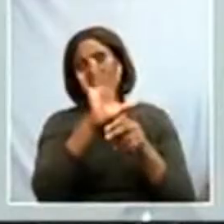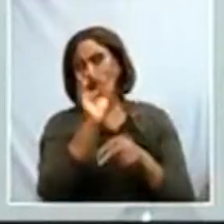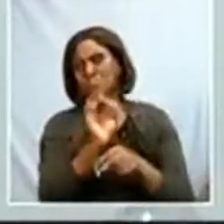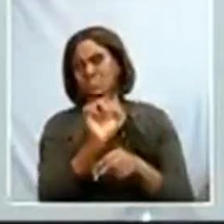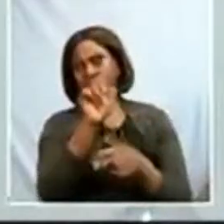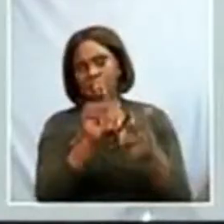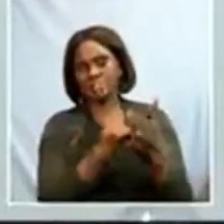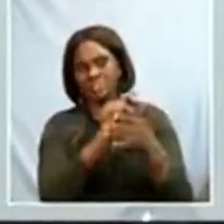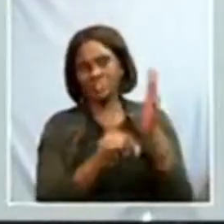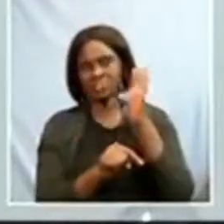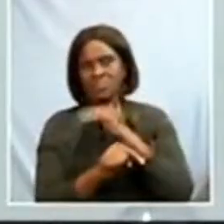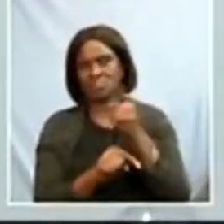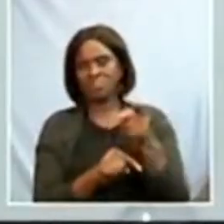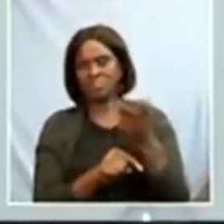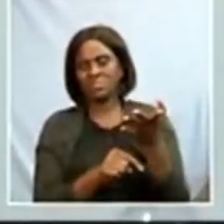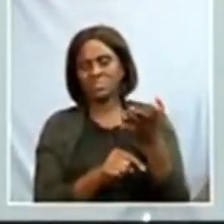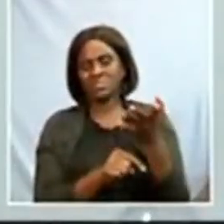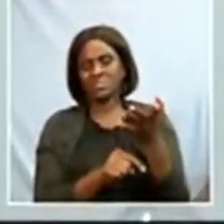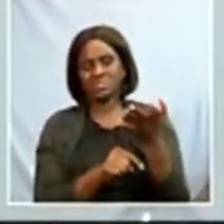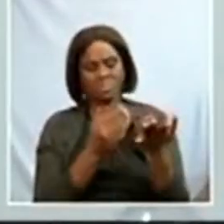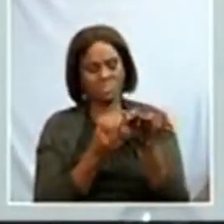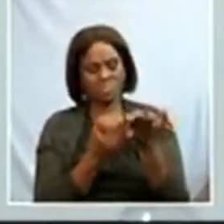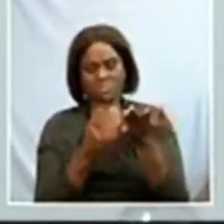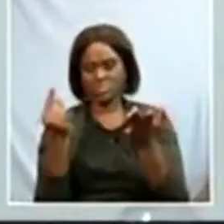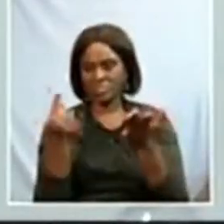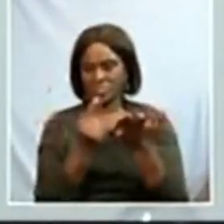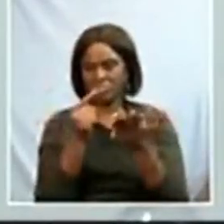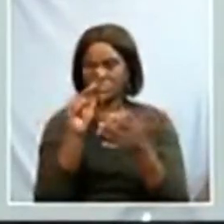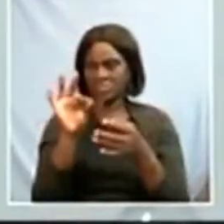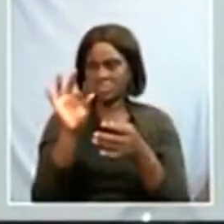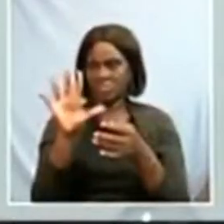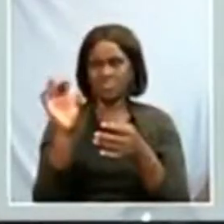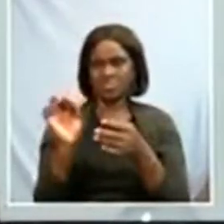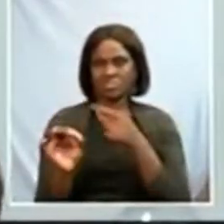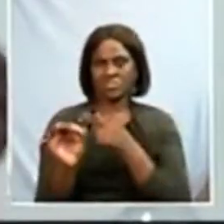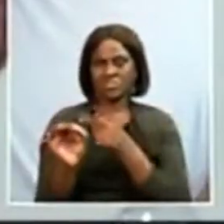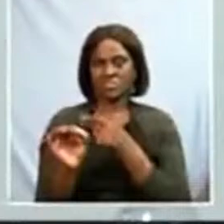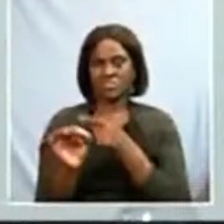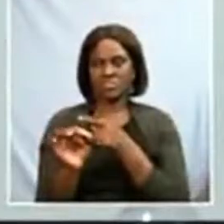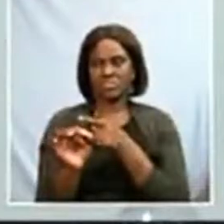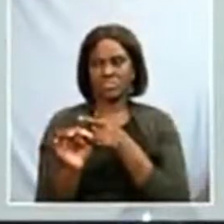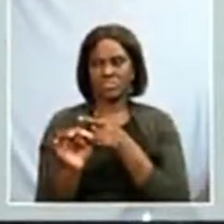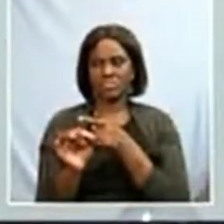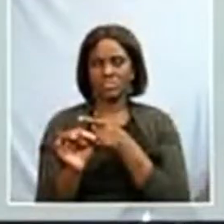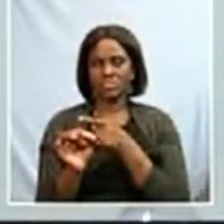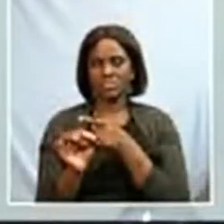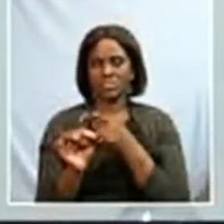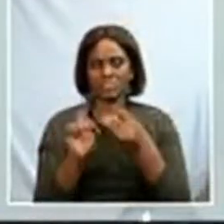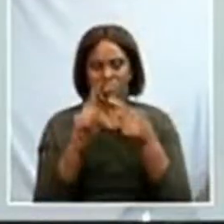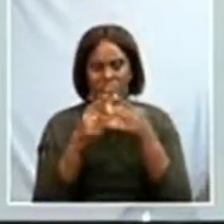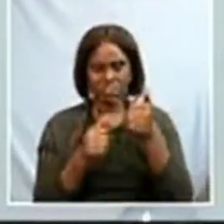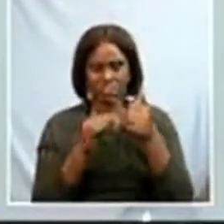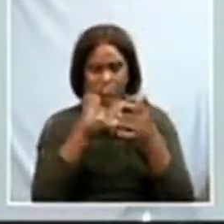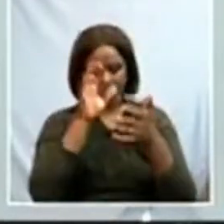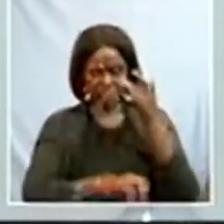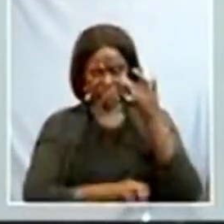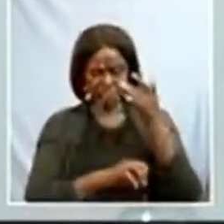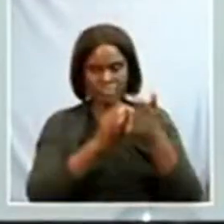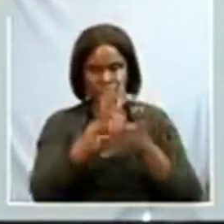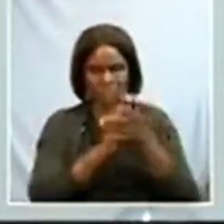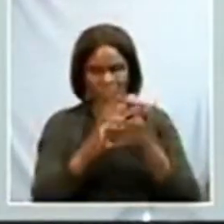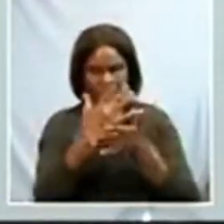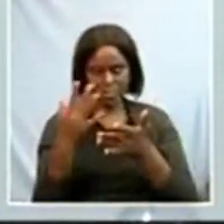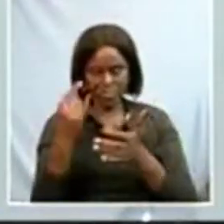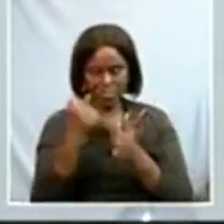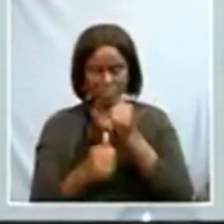95%. And here you come and call it 95%, yet you remove certain